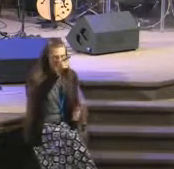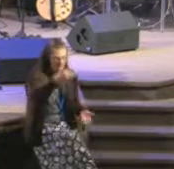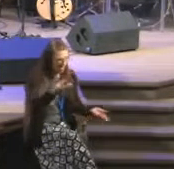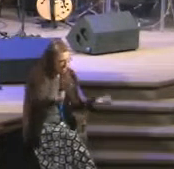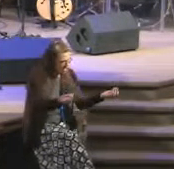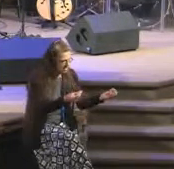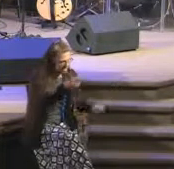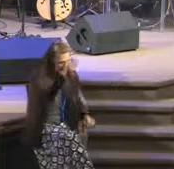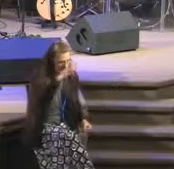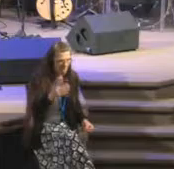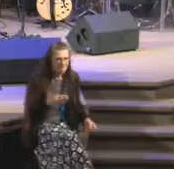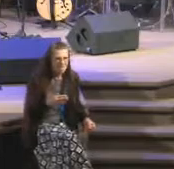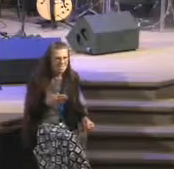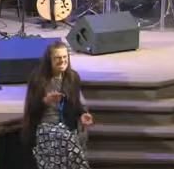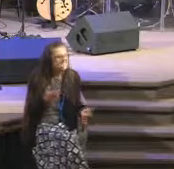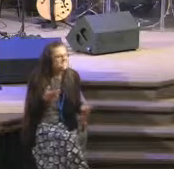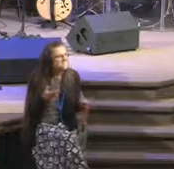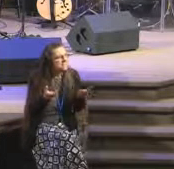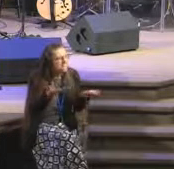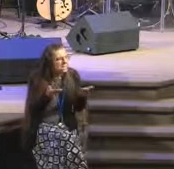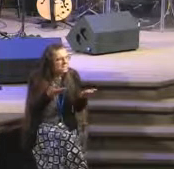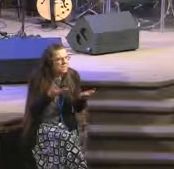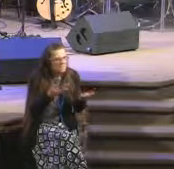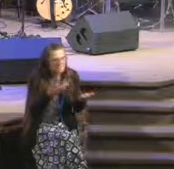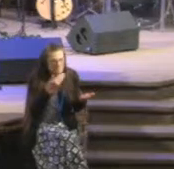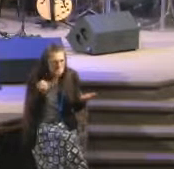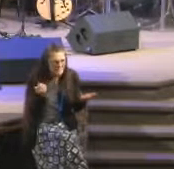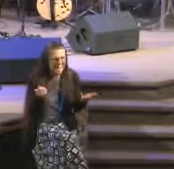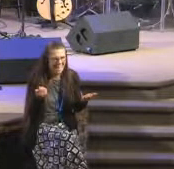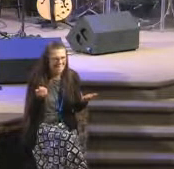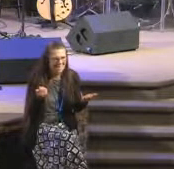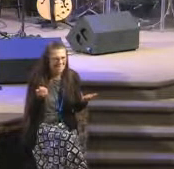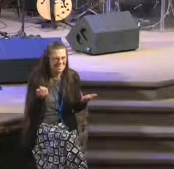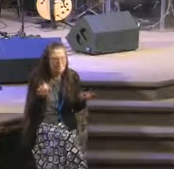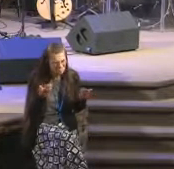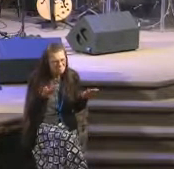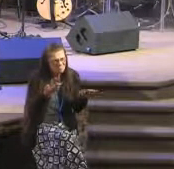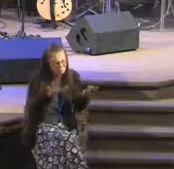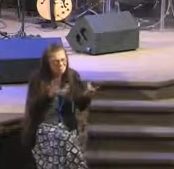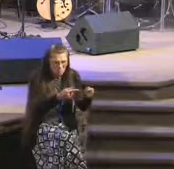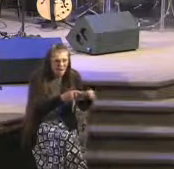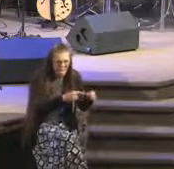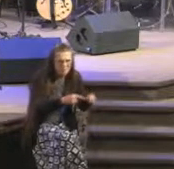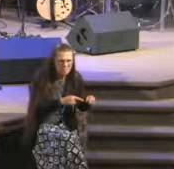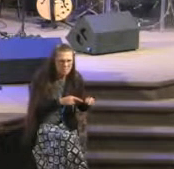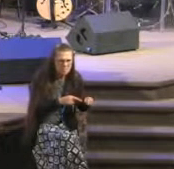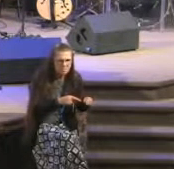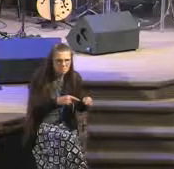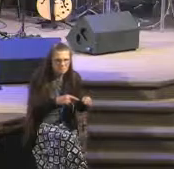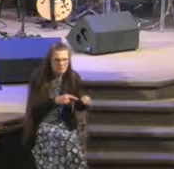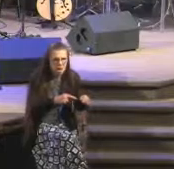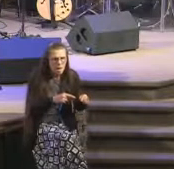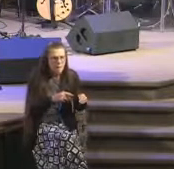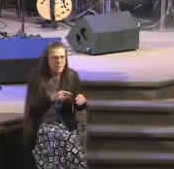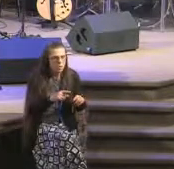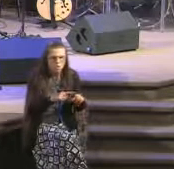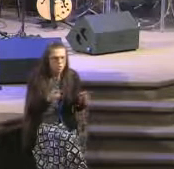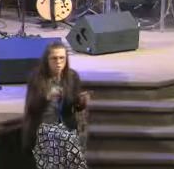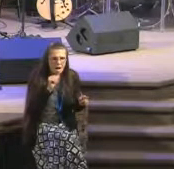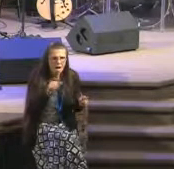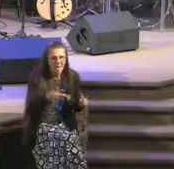something God's just always going to do. Do you understand? You can't have good church on accident. Just like you can't